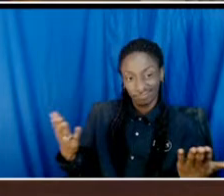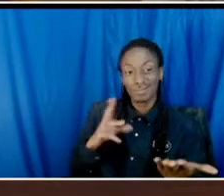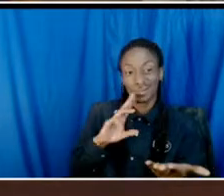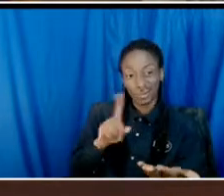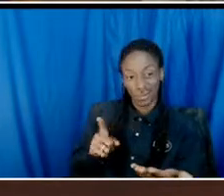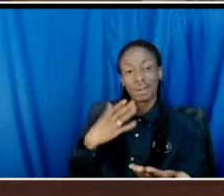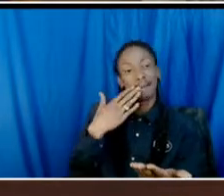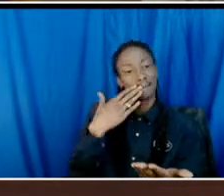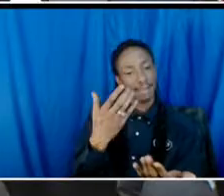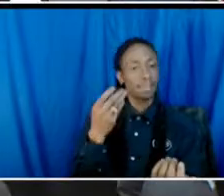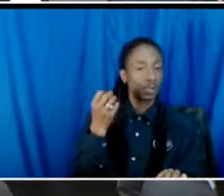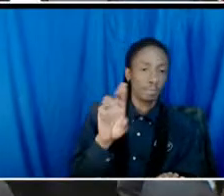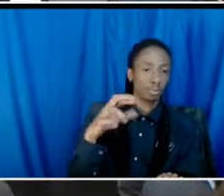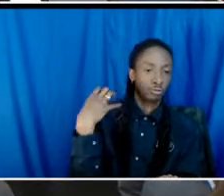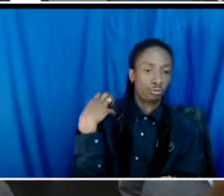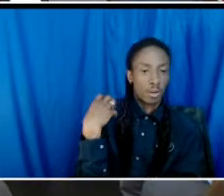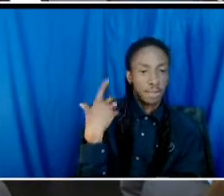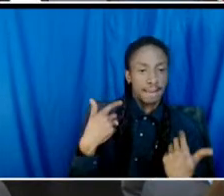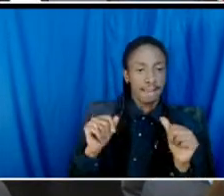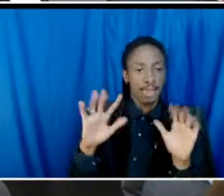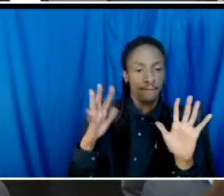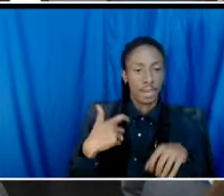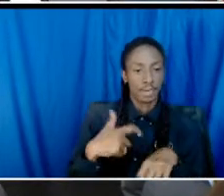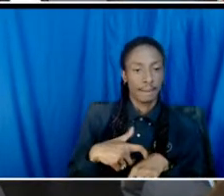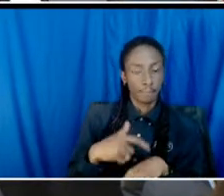Chairman. I yield back.